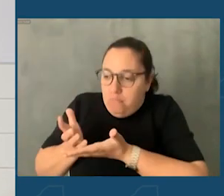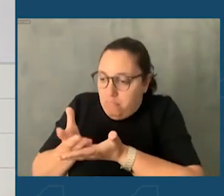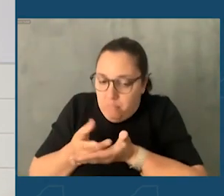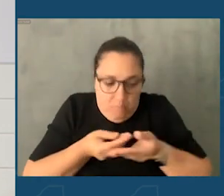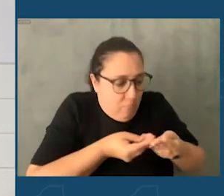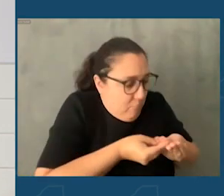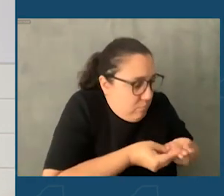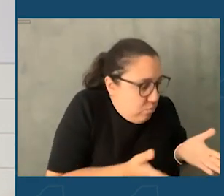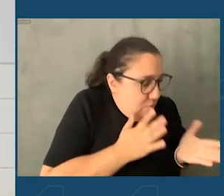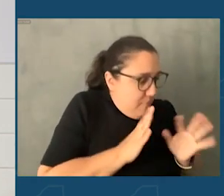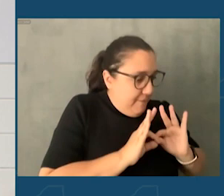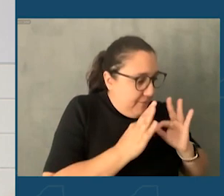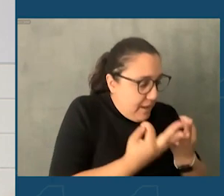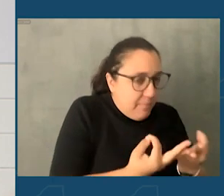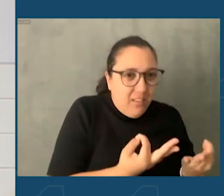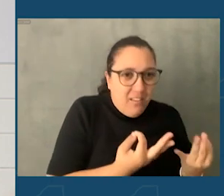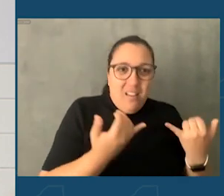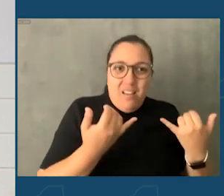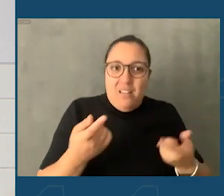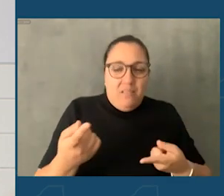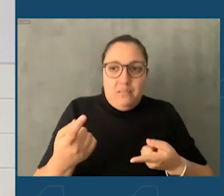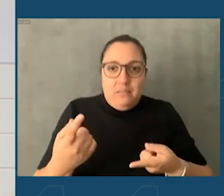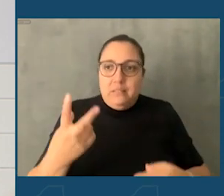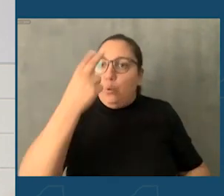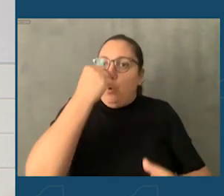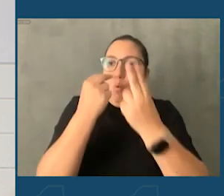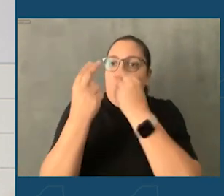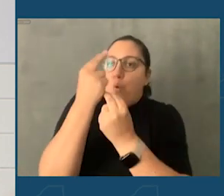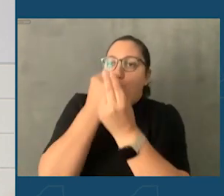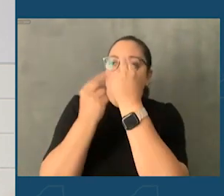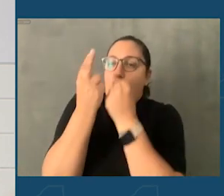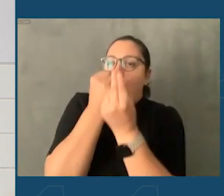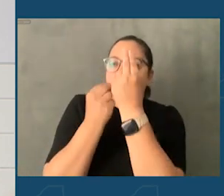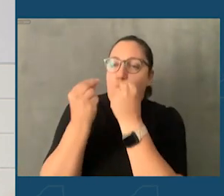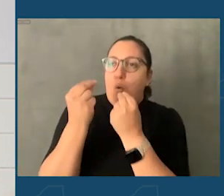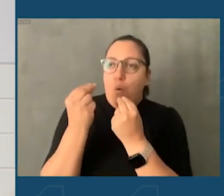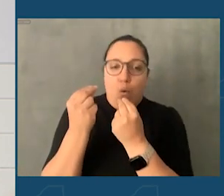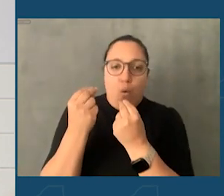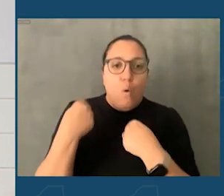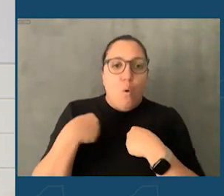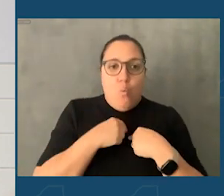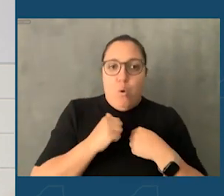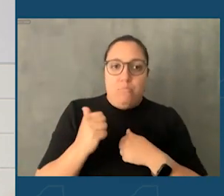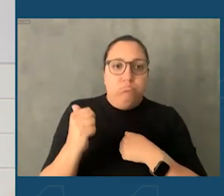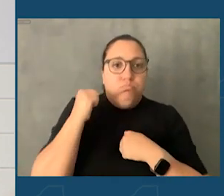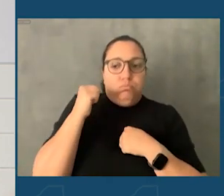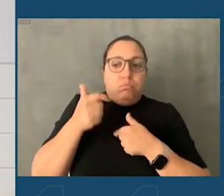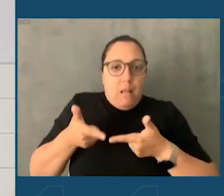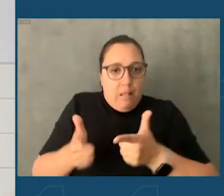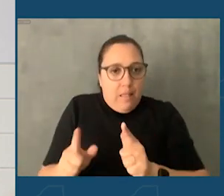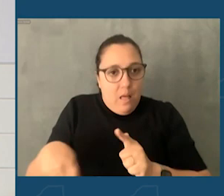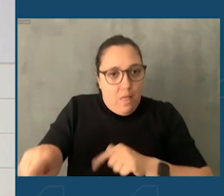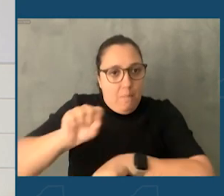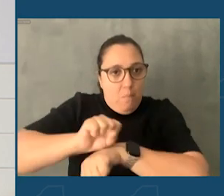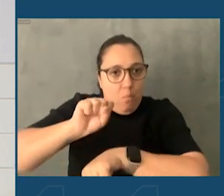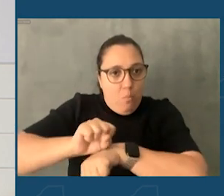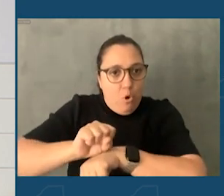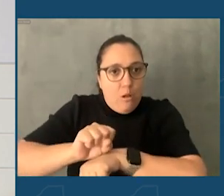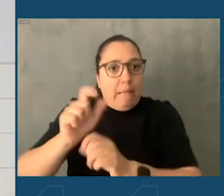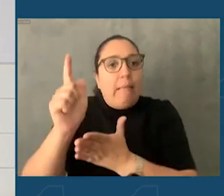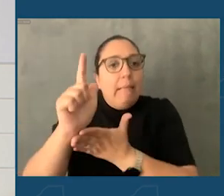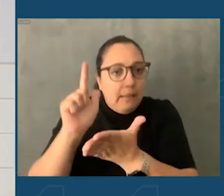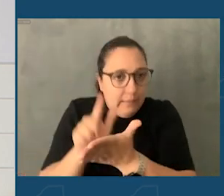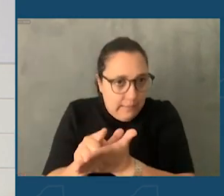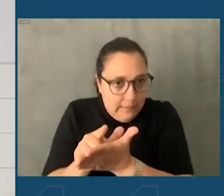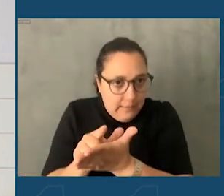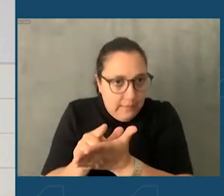now we are denying that opportunity by refusing to let them work legally. It is creating